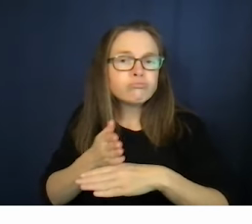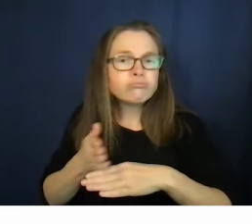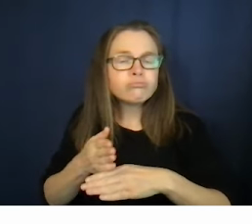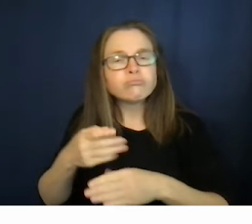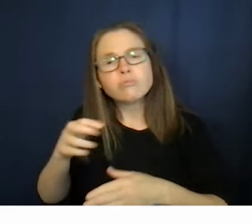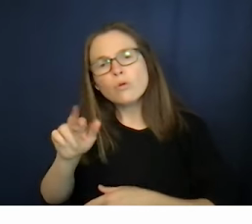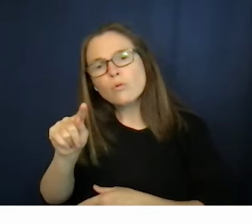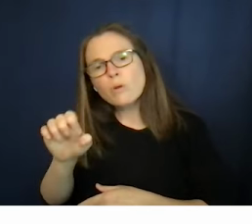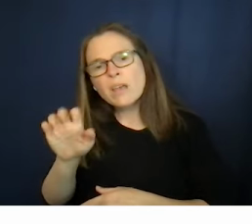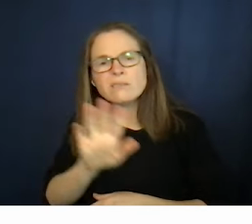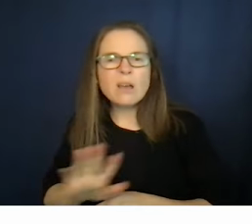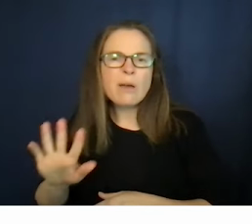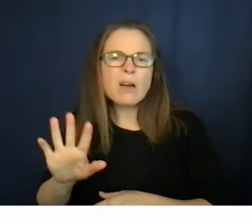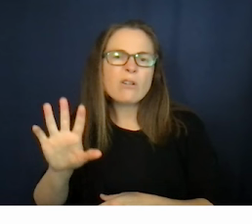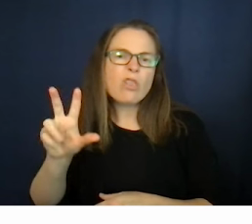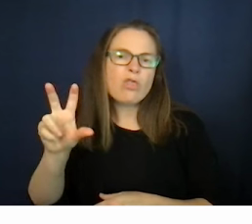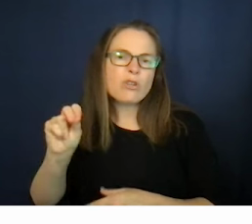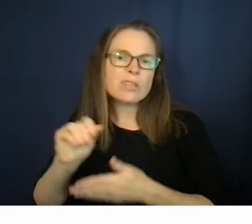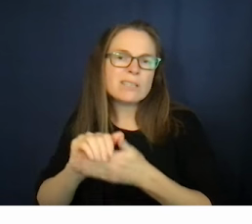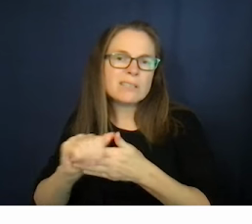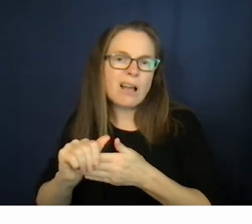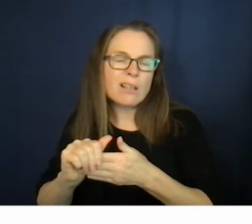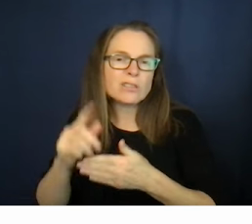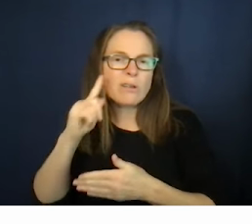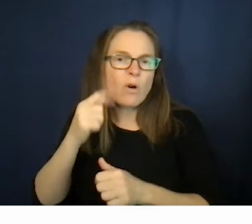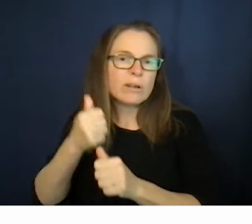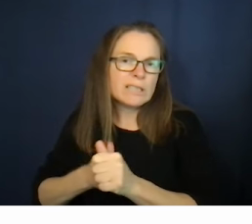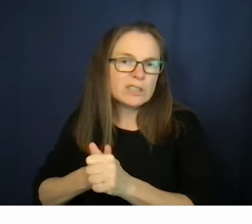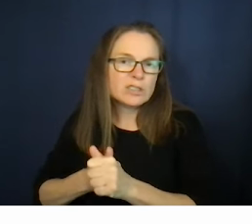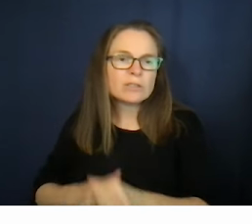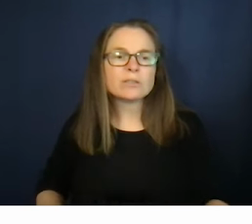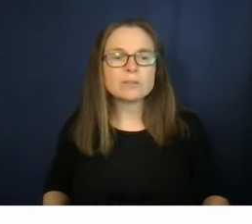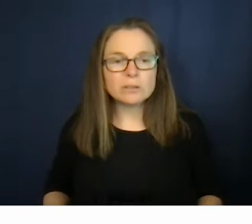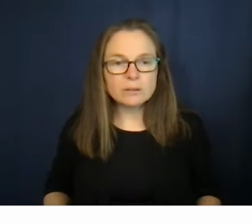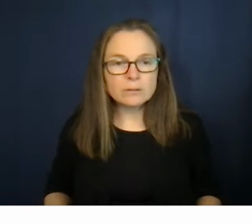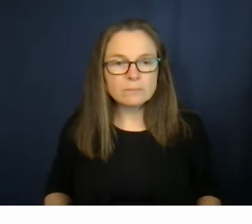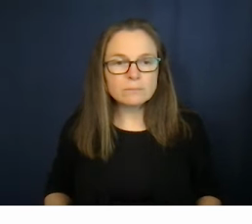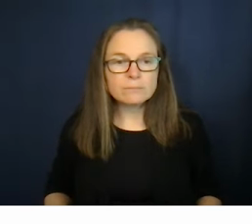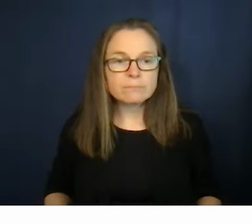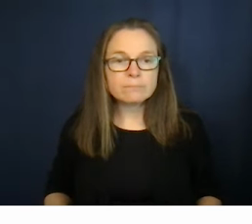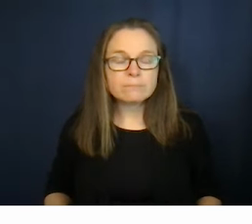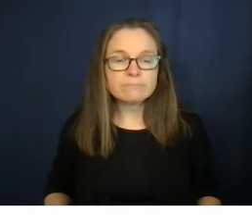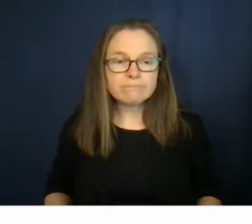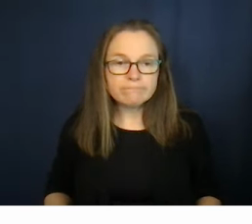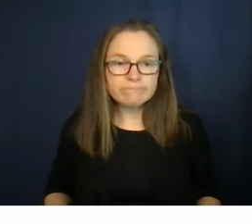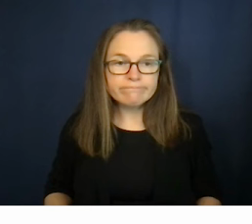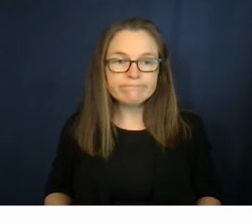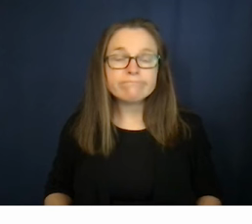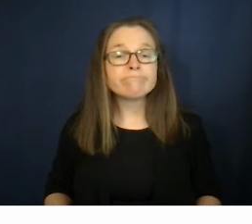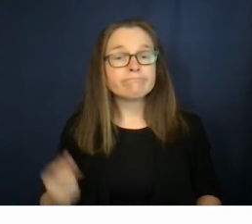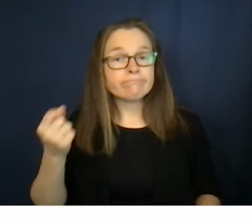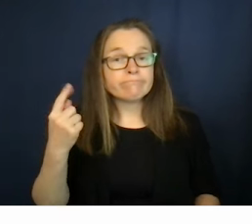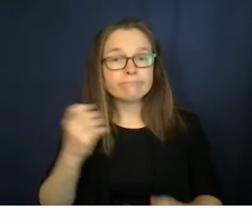rates typically range about $30 per unit. We also work with agencies